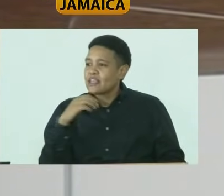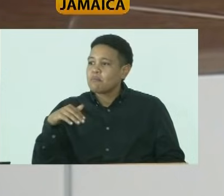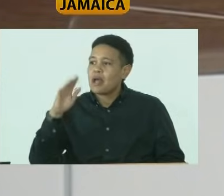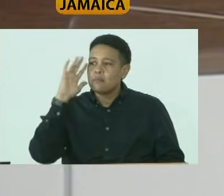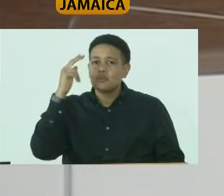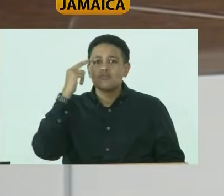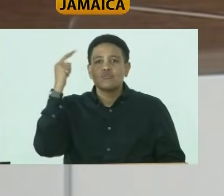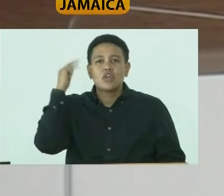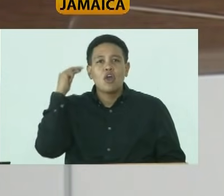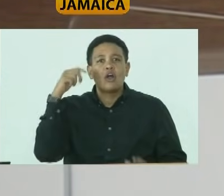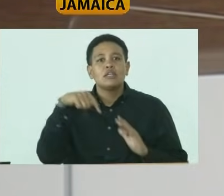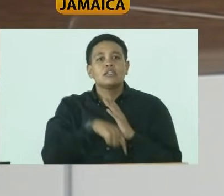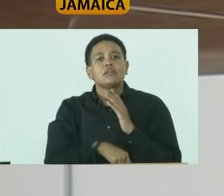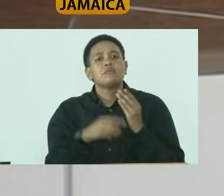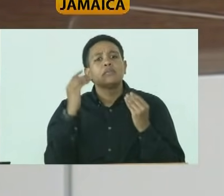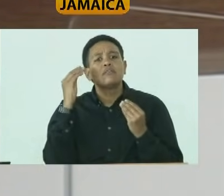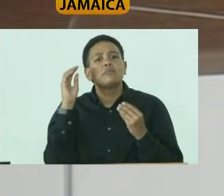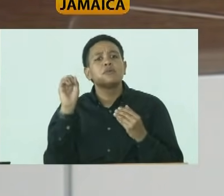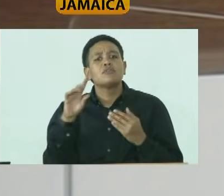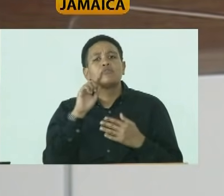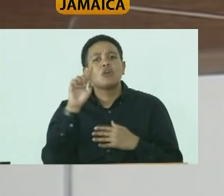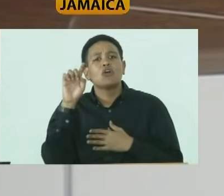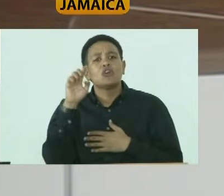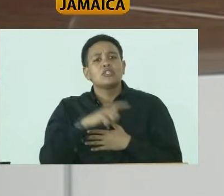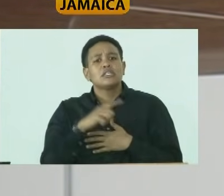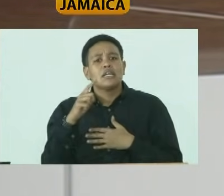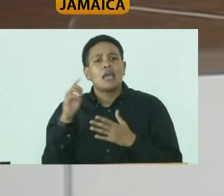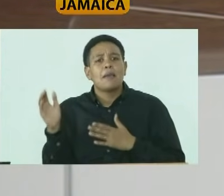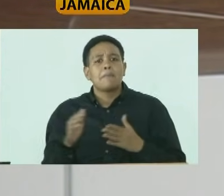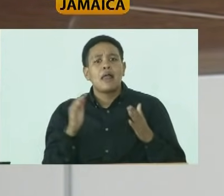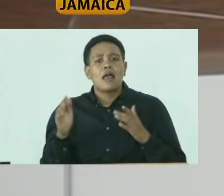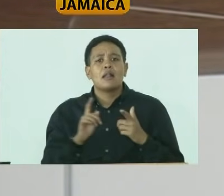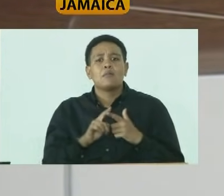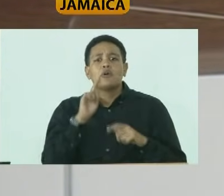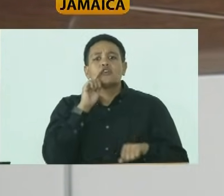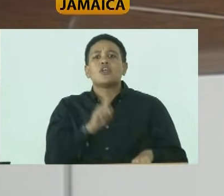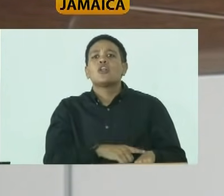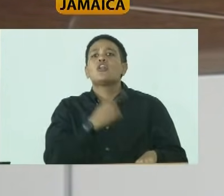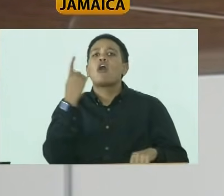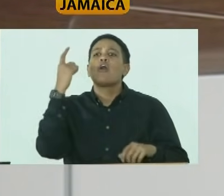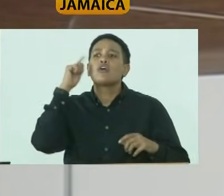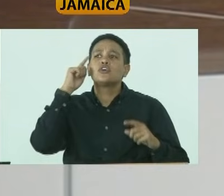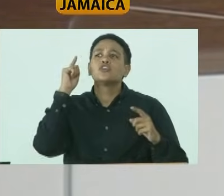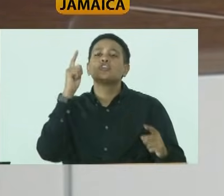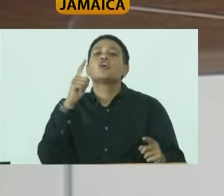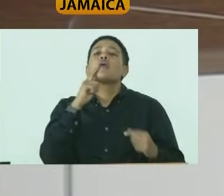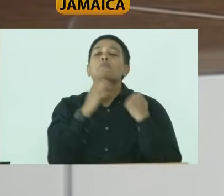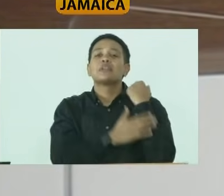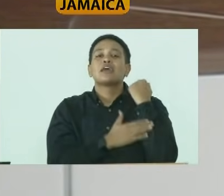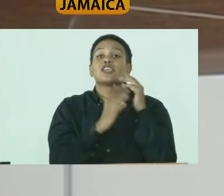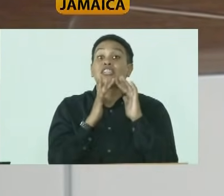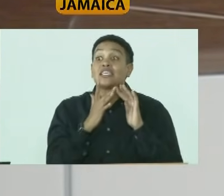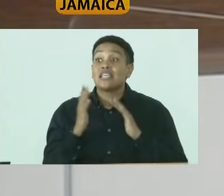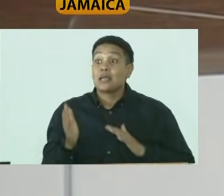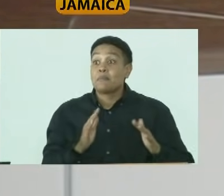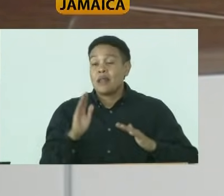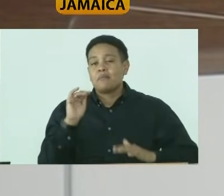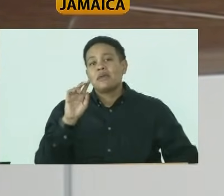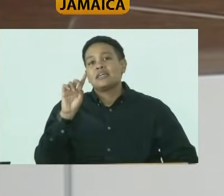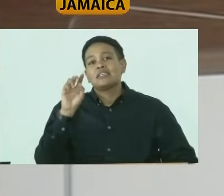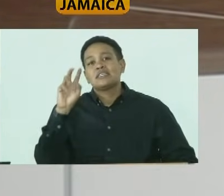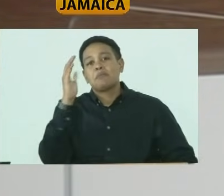details about both the 100-day plan and the longer-term National Broadband Initiative in my December 15,